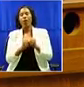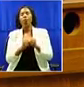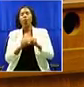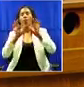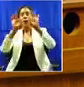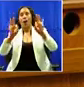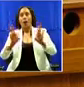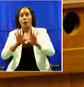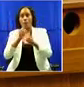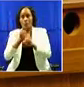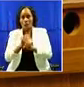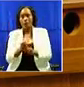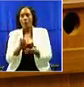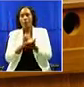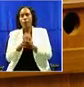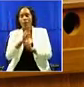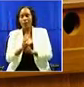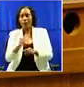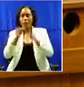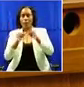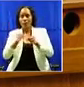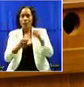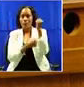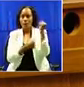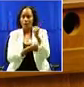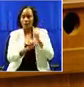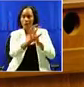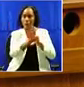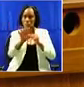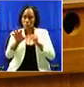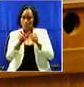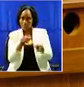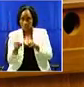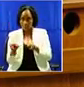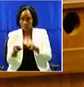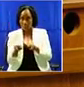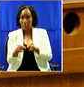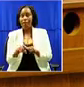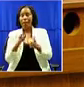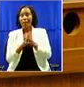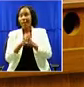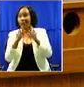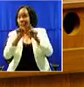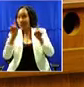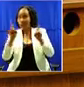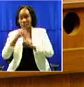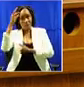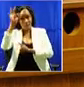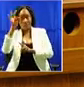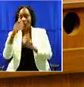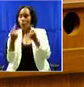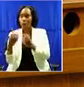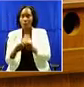political office bearers at all spheres of government do not do business with the state, and